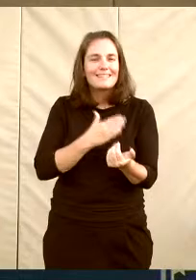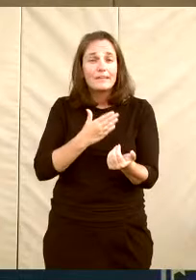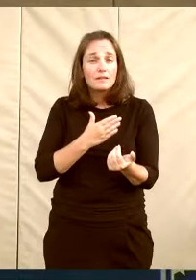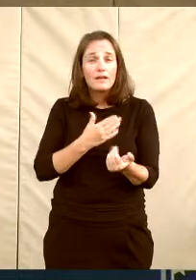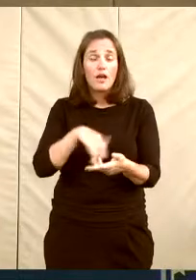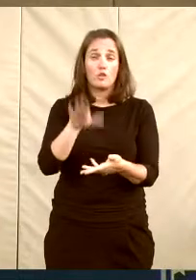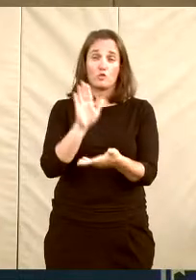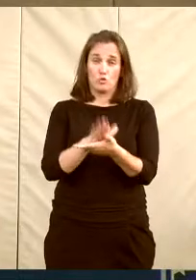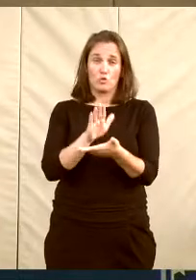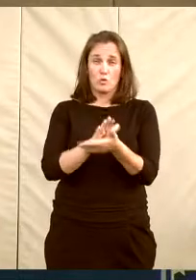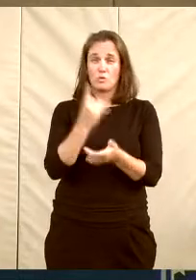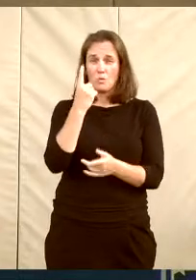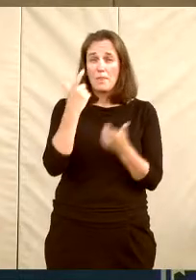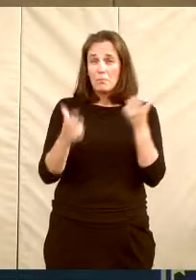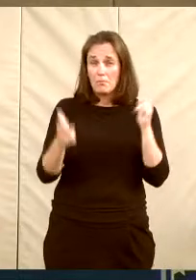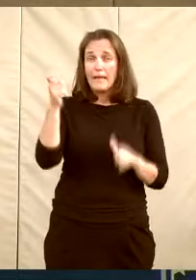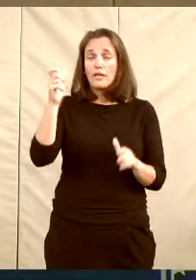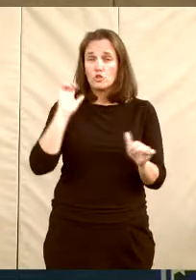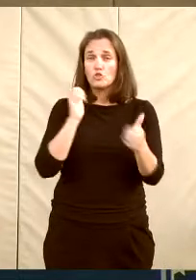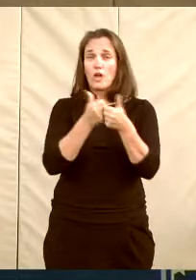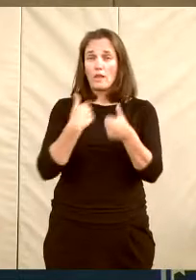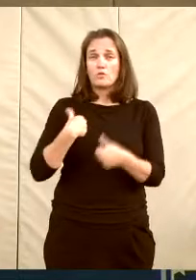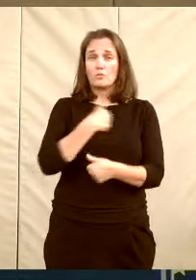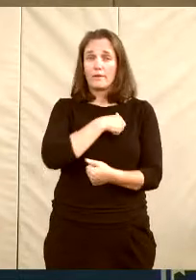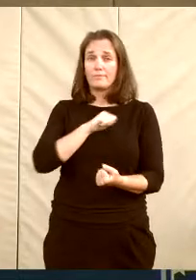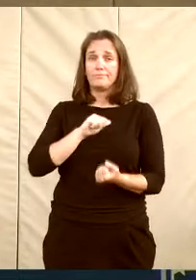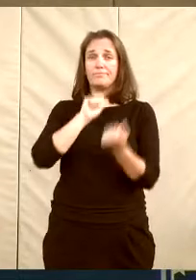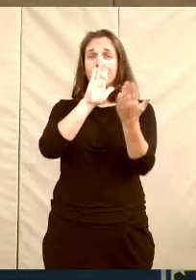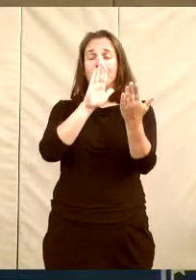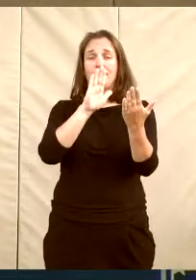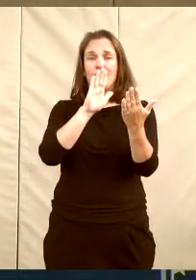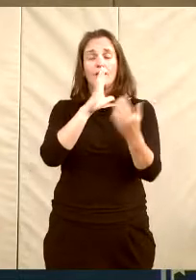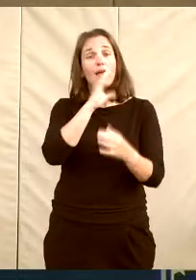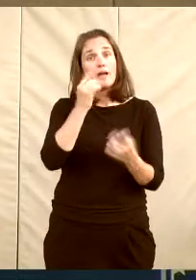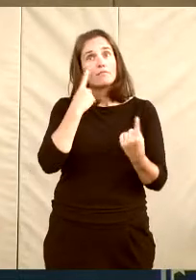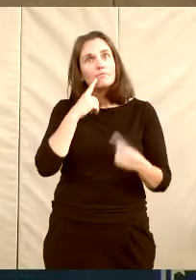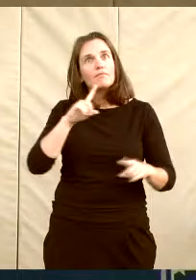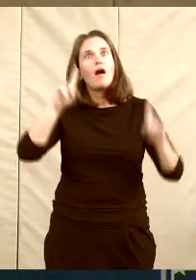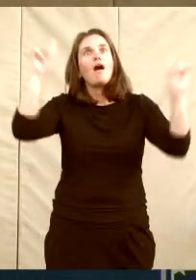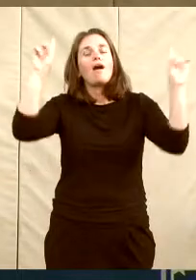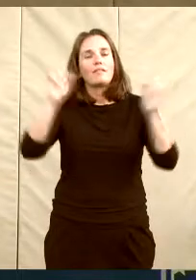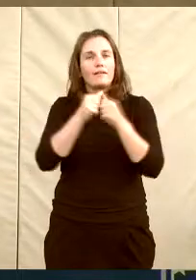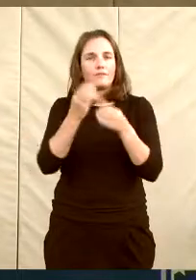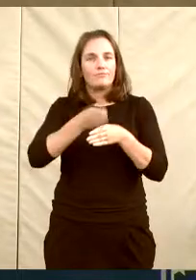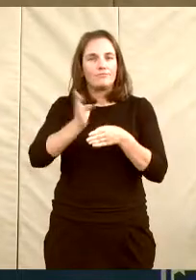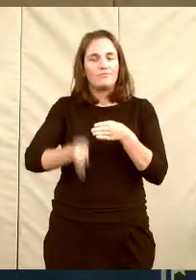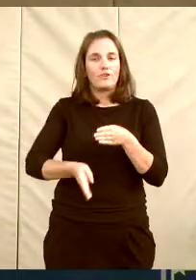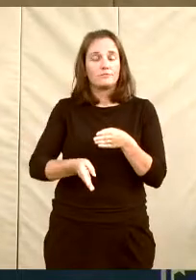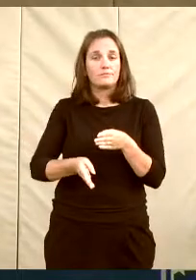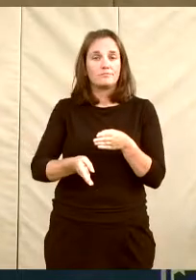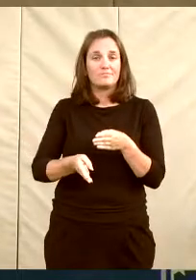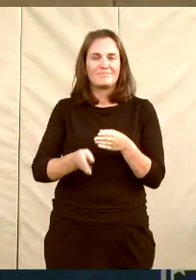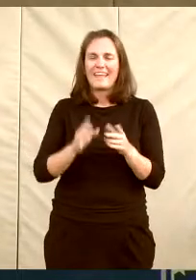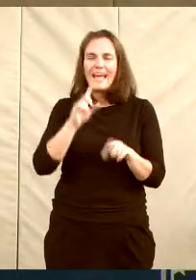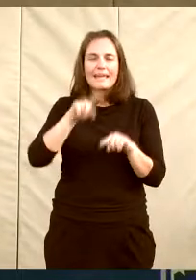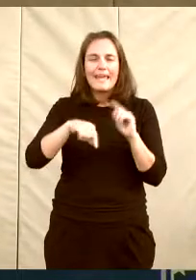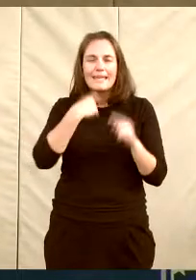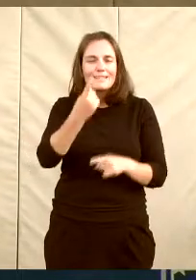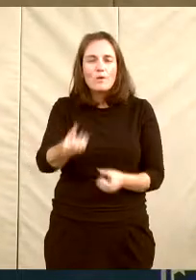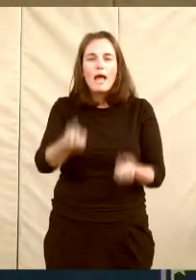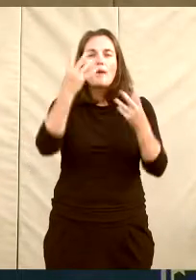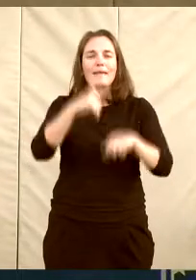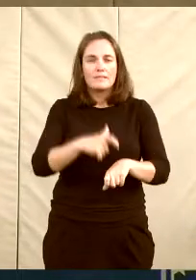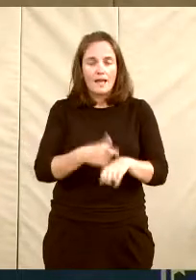been one of the major challenges in our lives, and we finally made it. I can't tell you how many times I